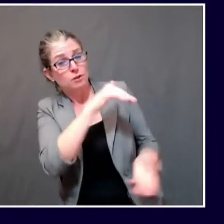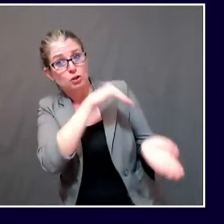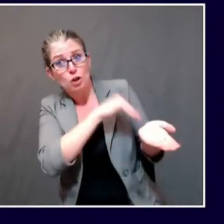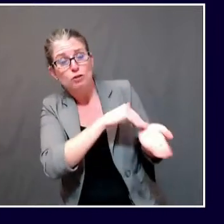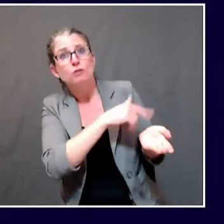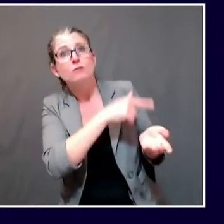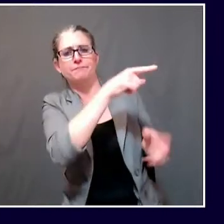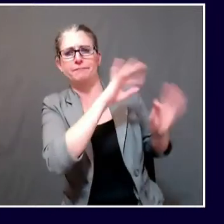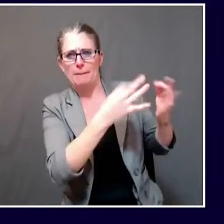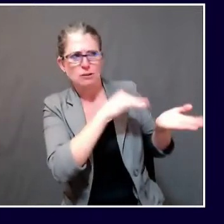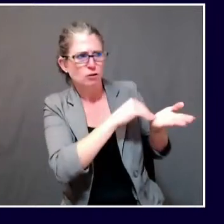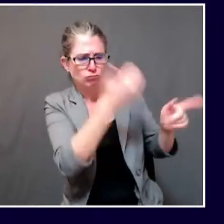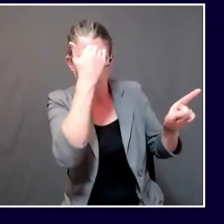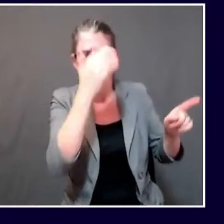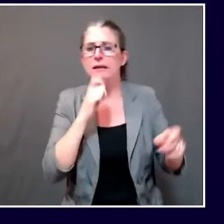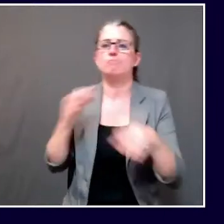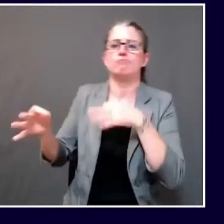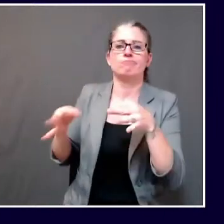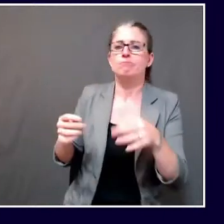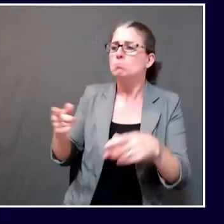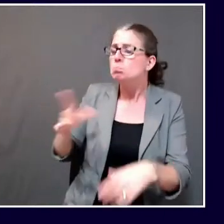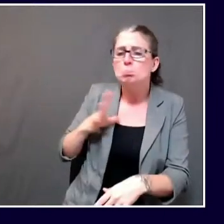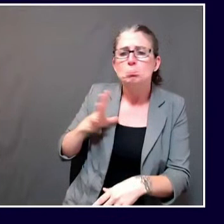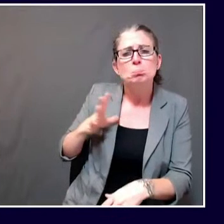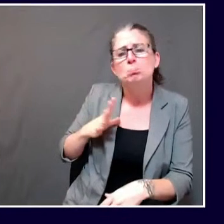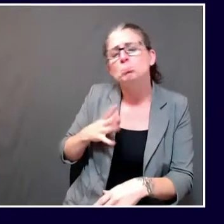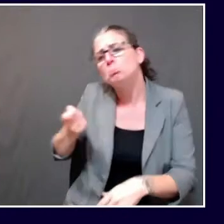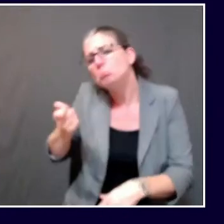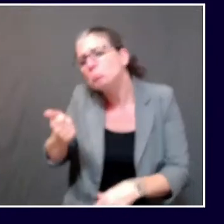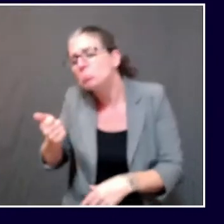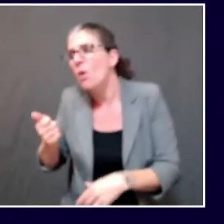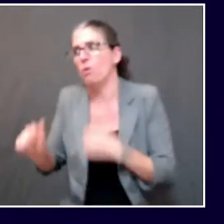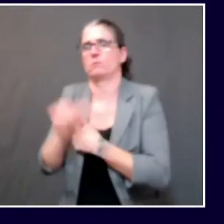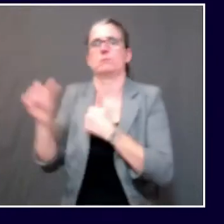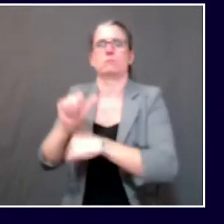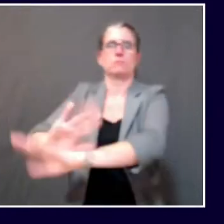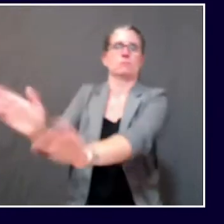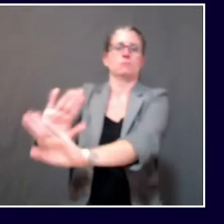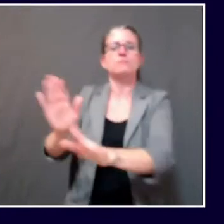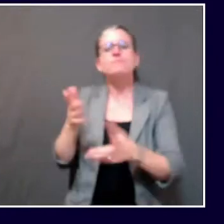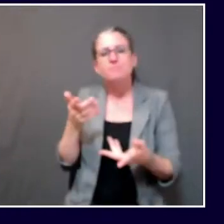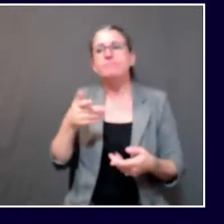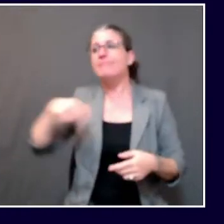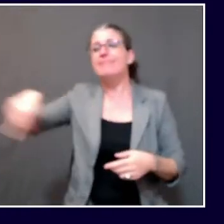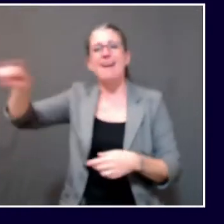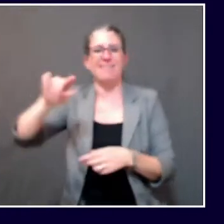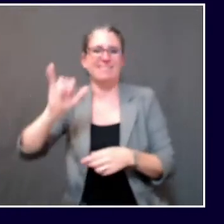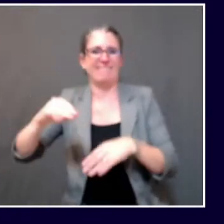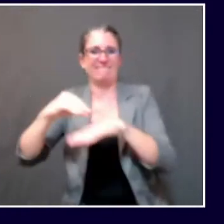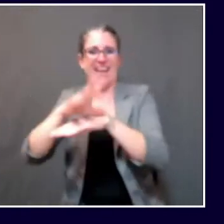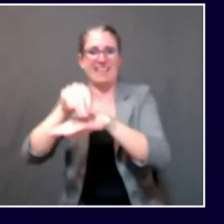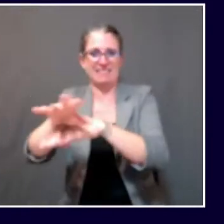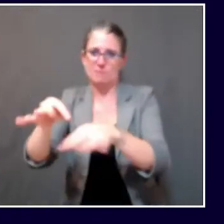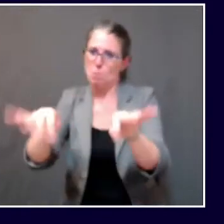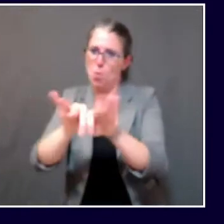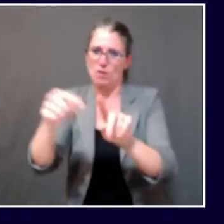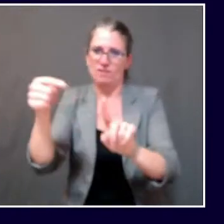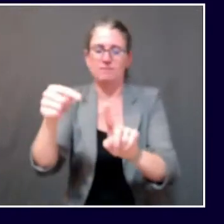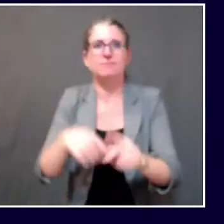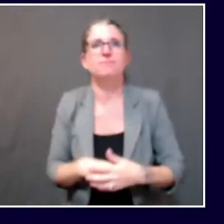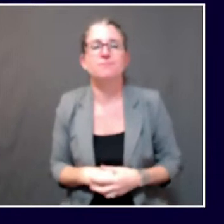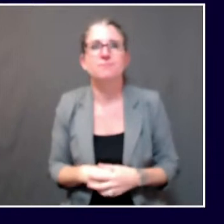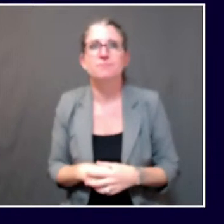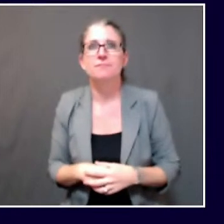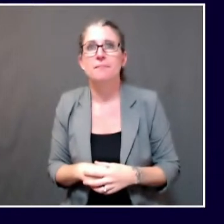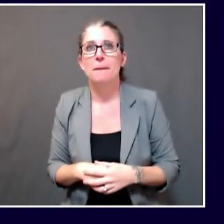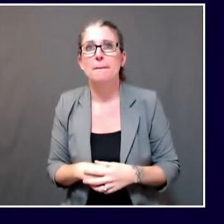Halloween. So as with so many things in the era of COVID, it's not so much a question of what to do, it's a